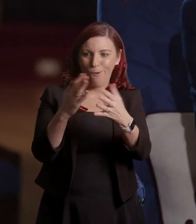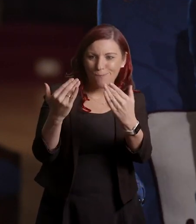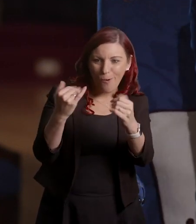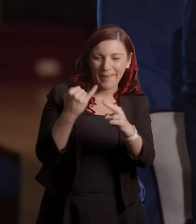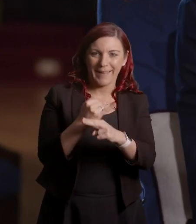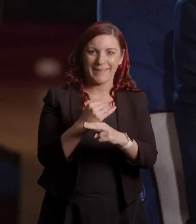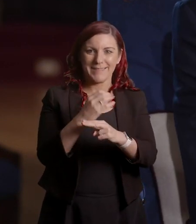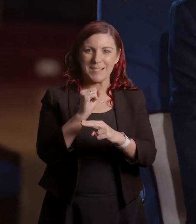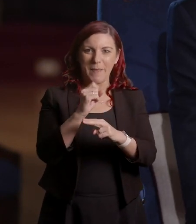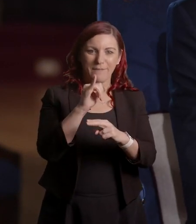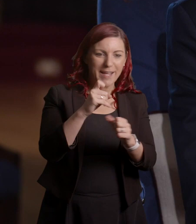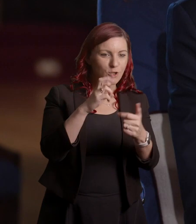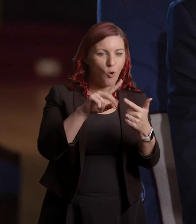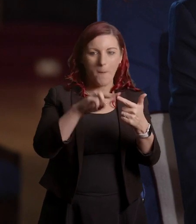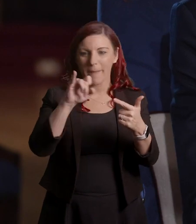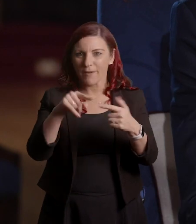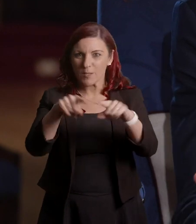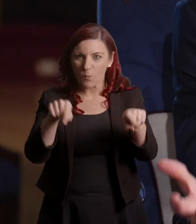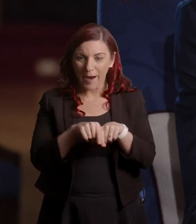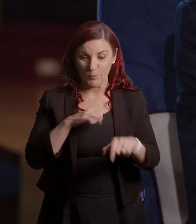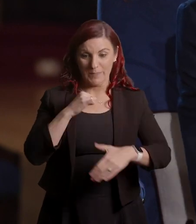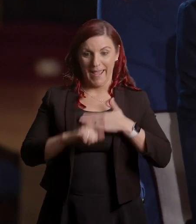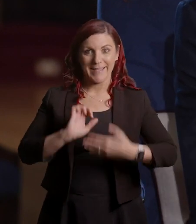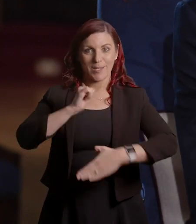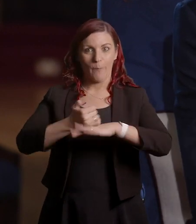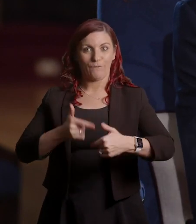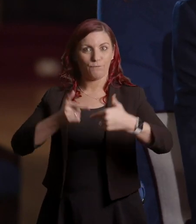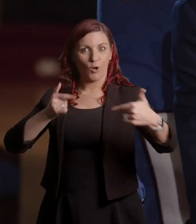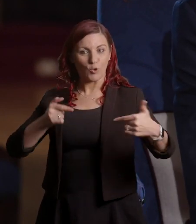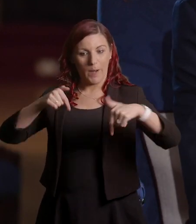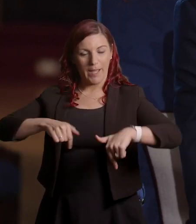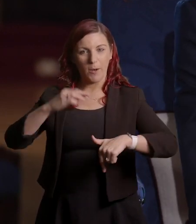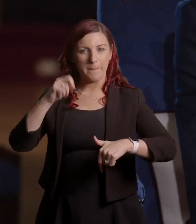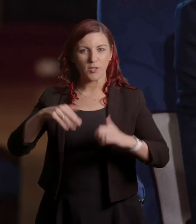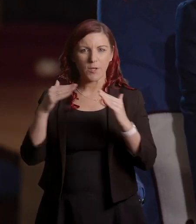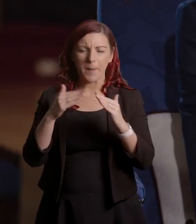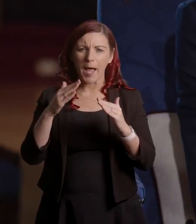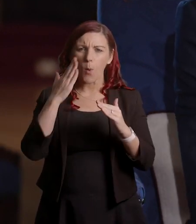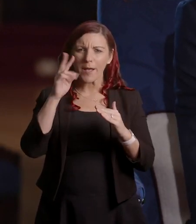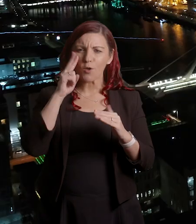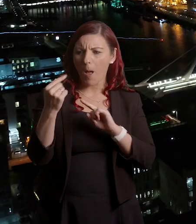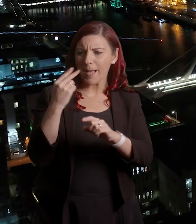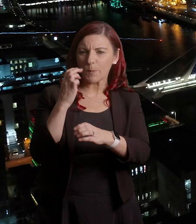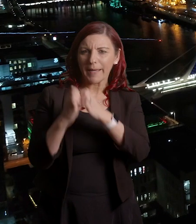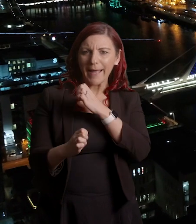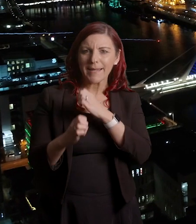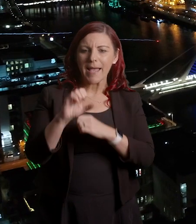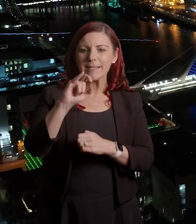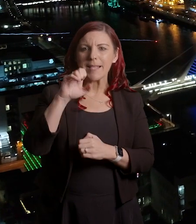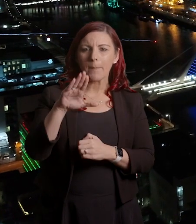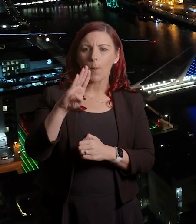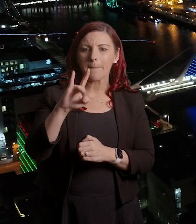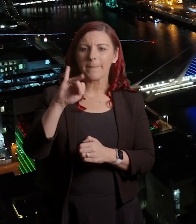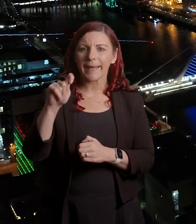either Smithfield or Merrion Square like last year. We have a virtual homecoming here today in the Mansion House. I saw over the weekend the